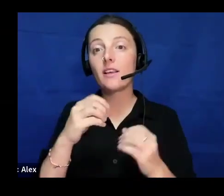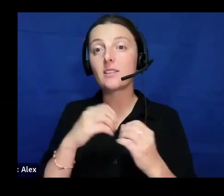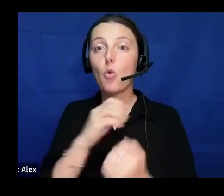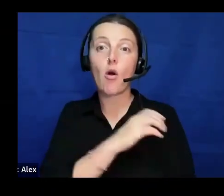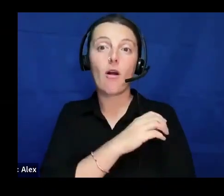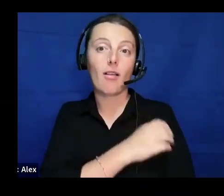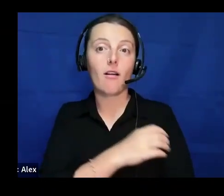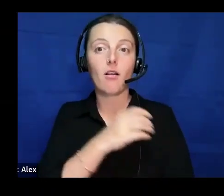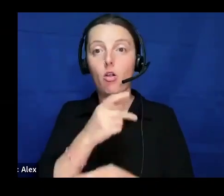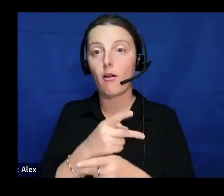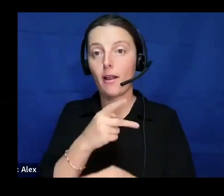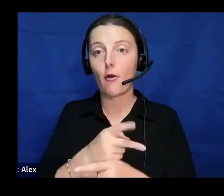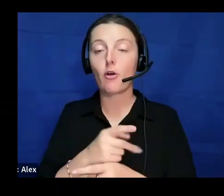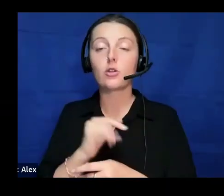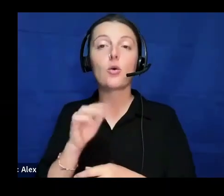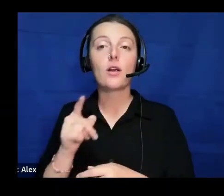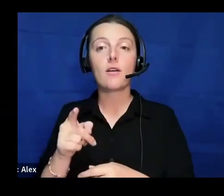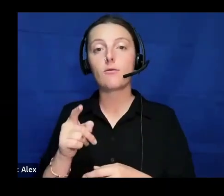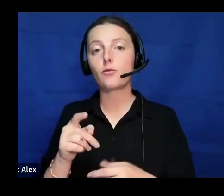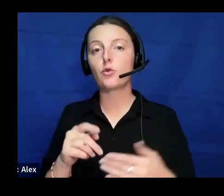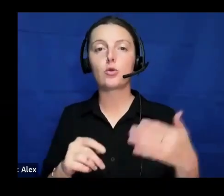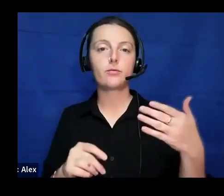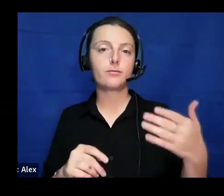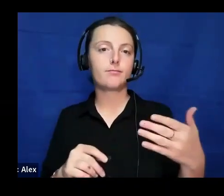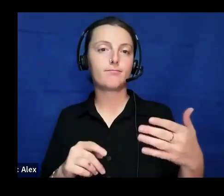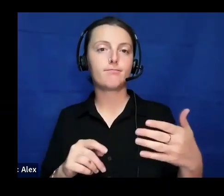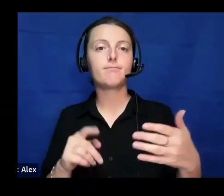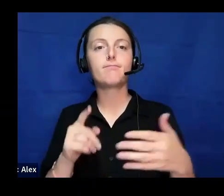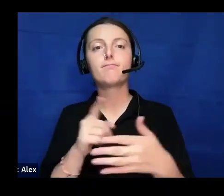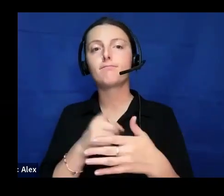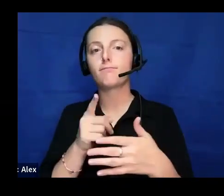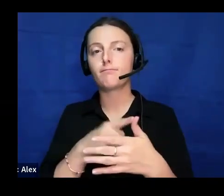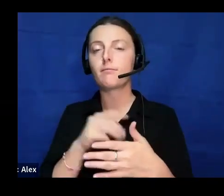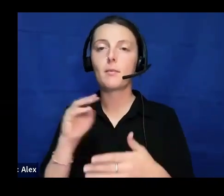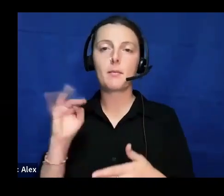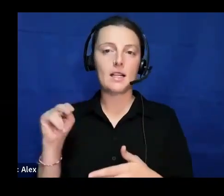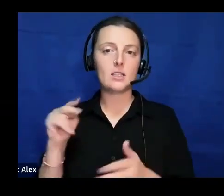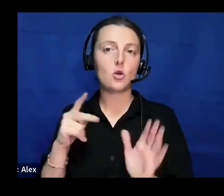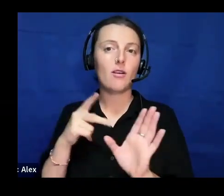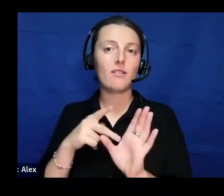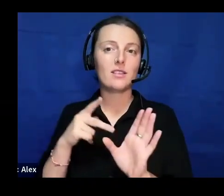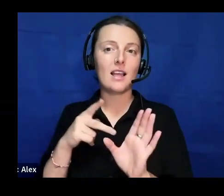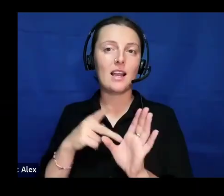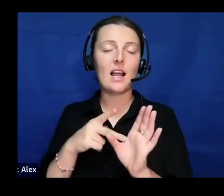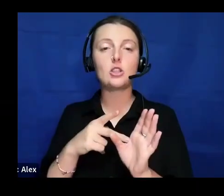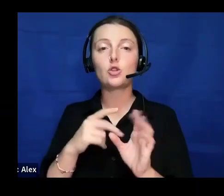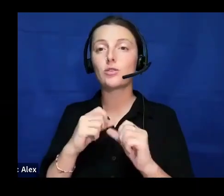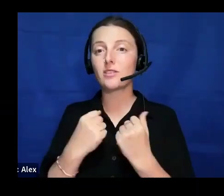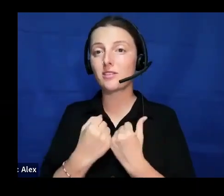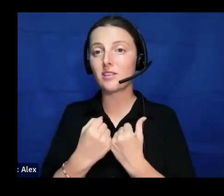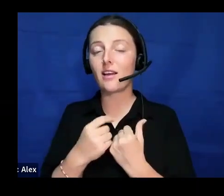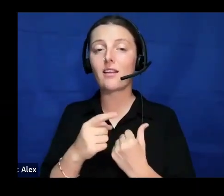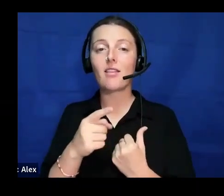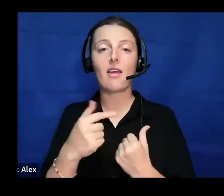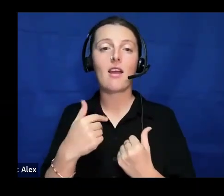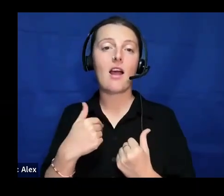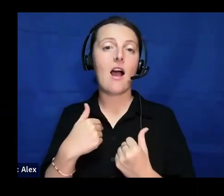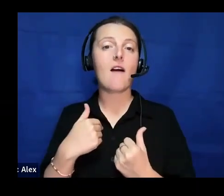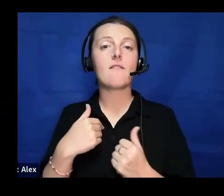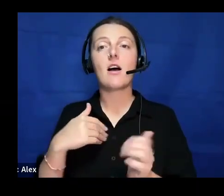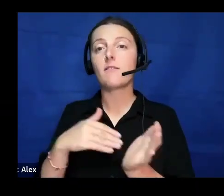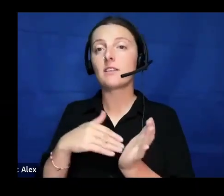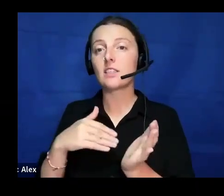go to Minnesota Psychiatry Society, they have like a physician finder tool. So if you're looking to